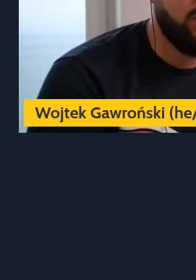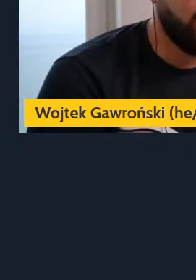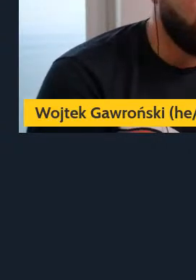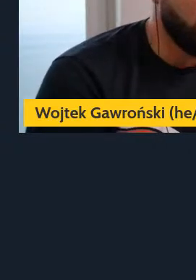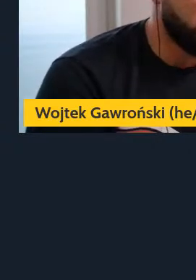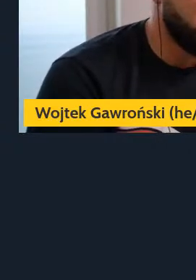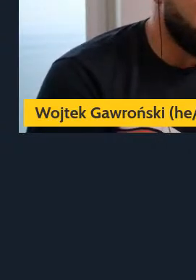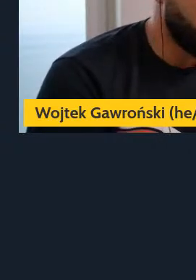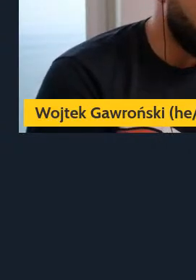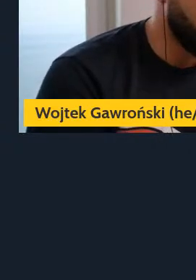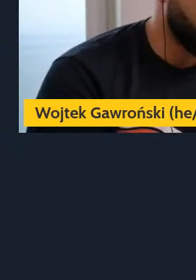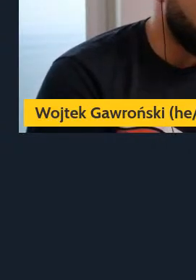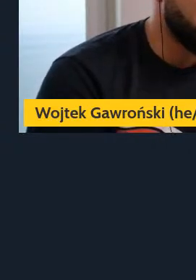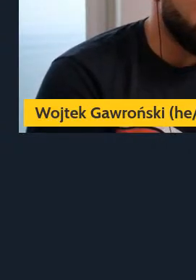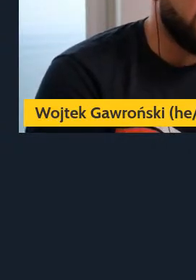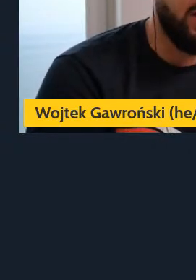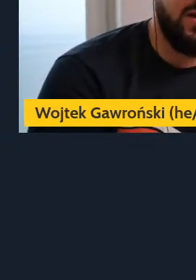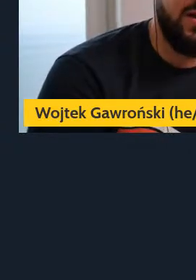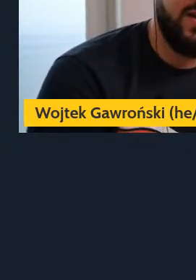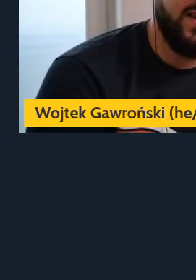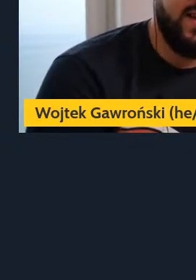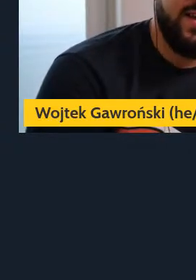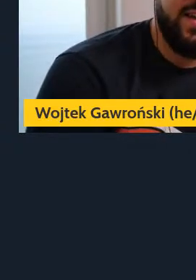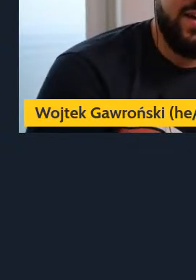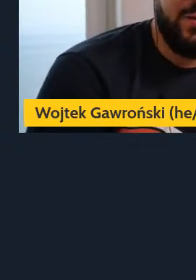the time for the quiz on our agenda.